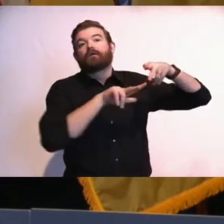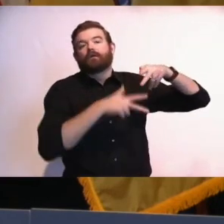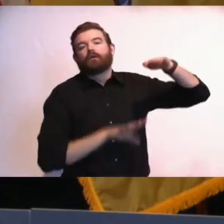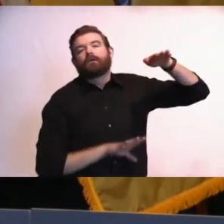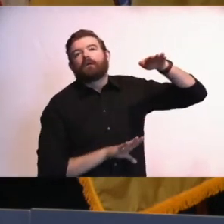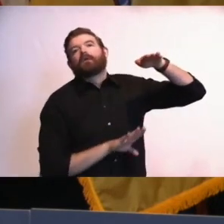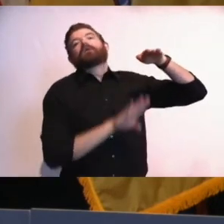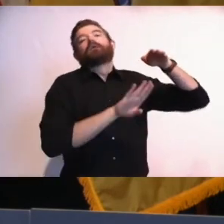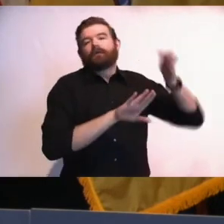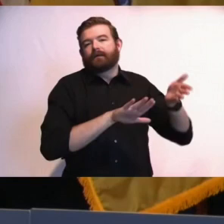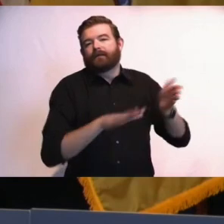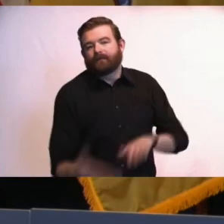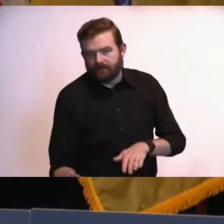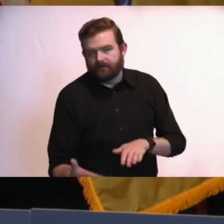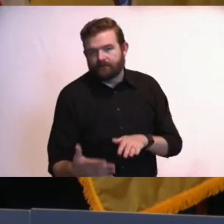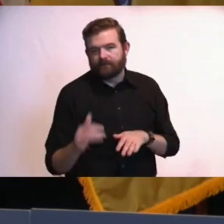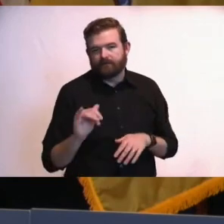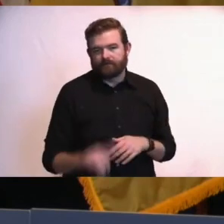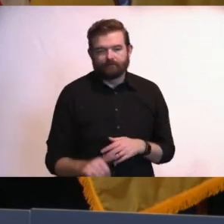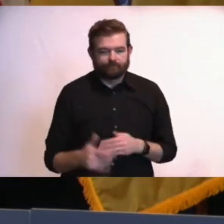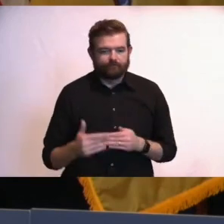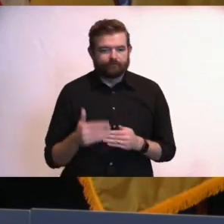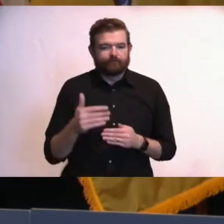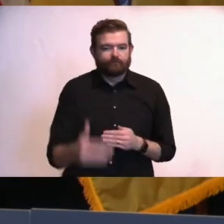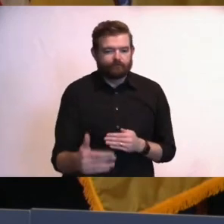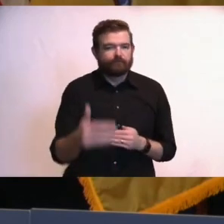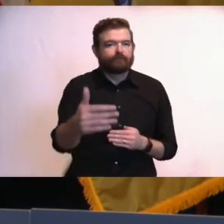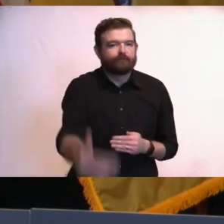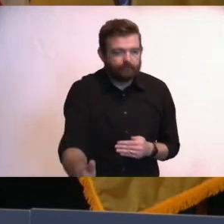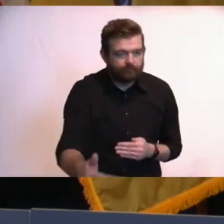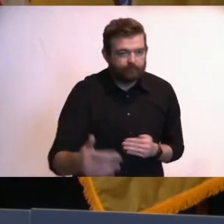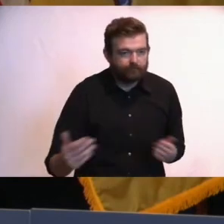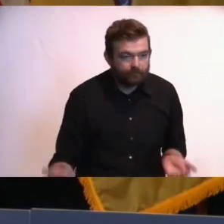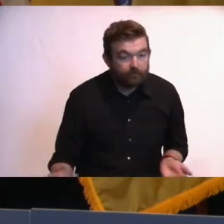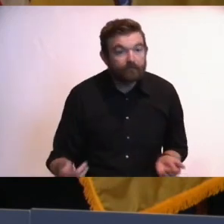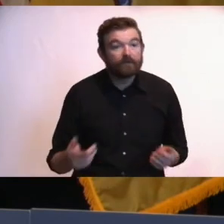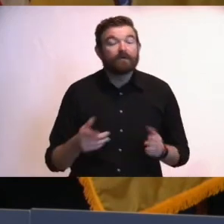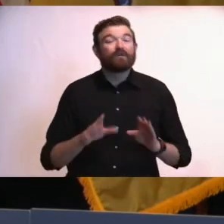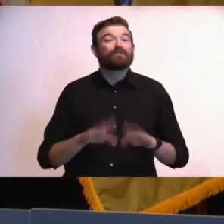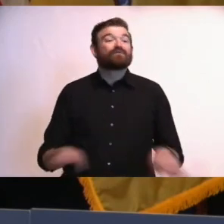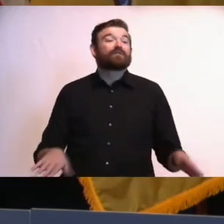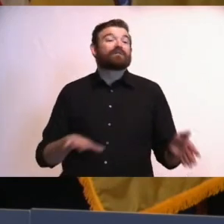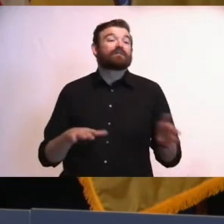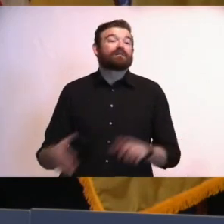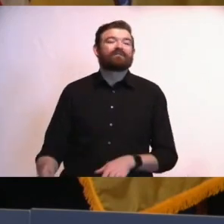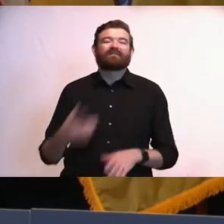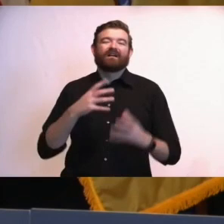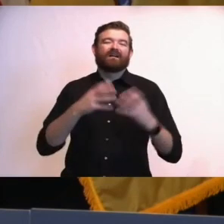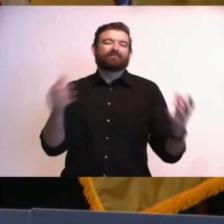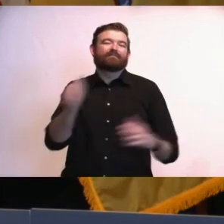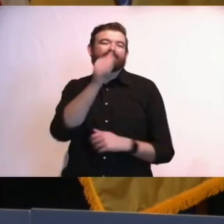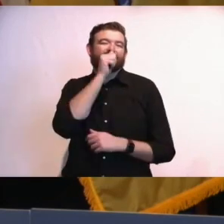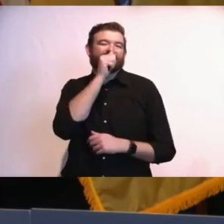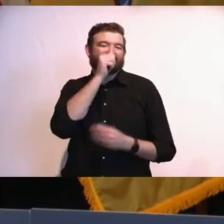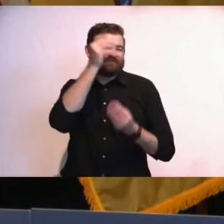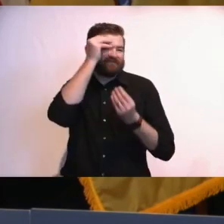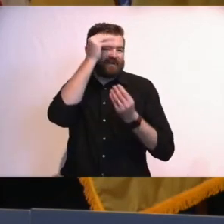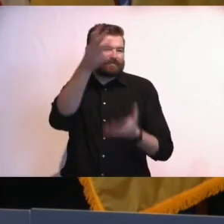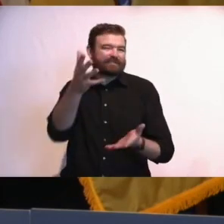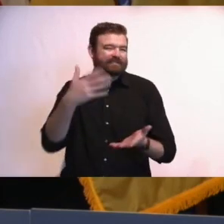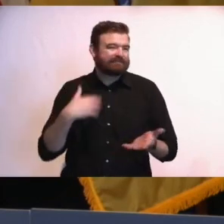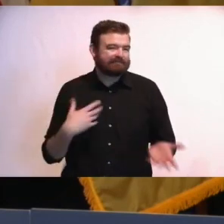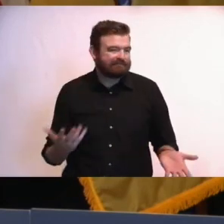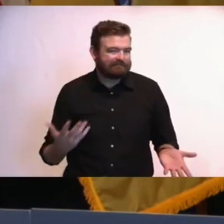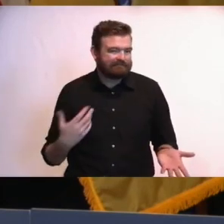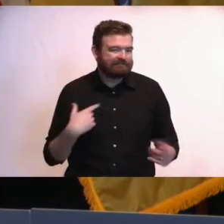the pediatric deaths, because of privacy considerations, you know, we aren't disclosing a lot of information on